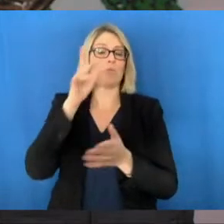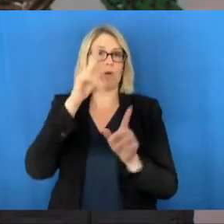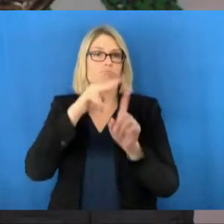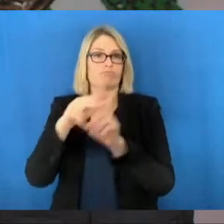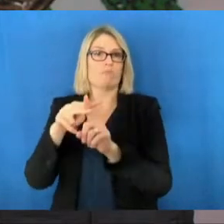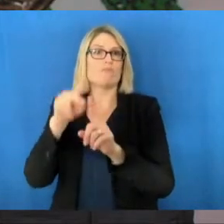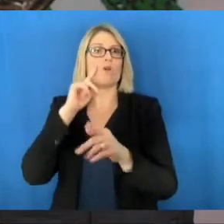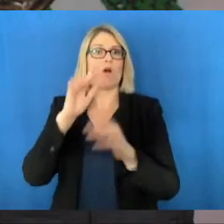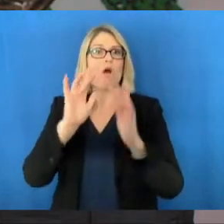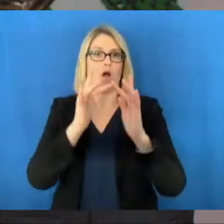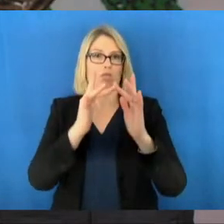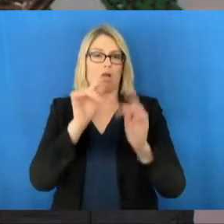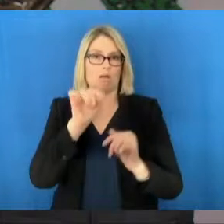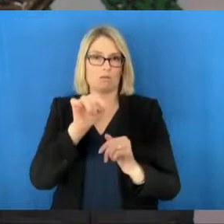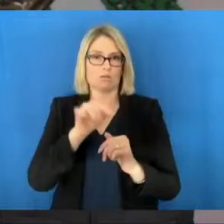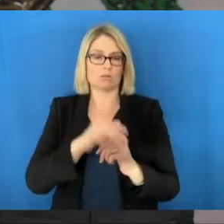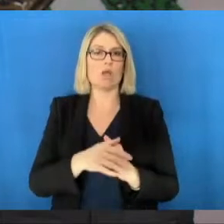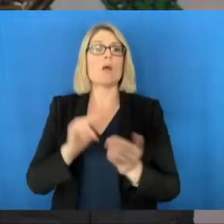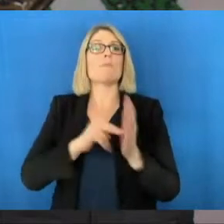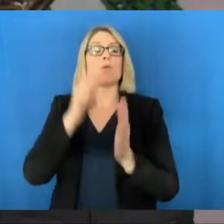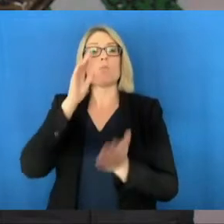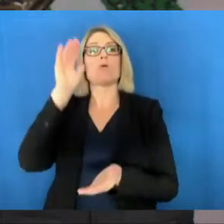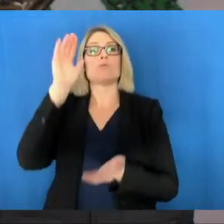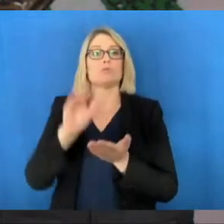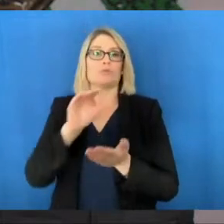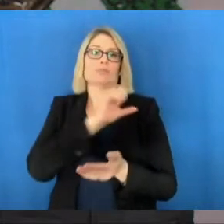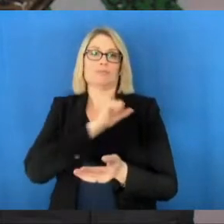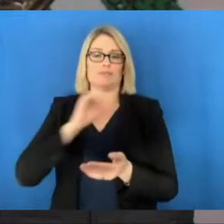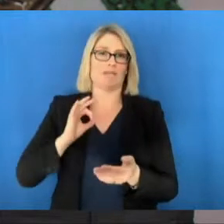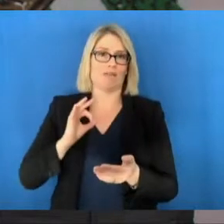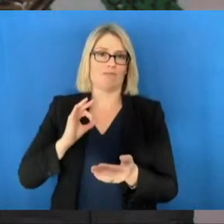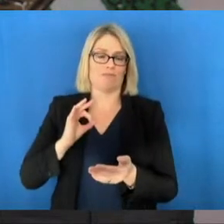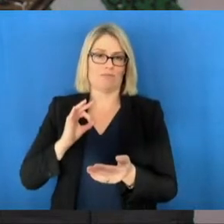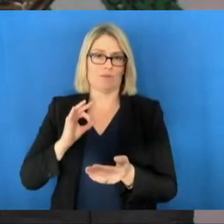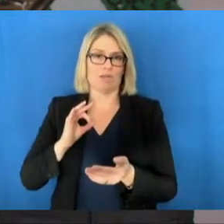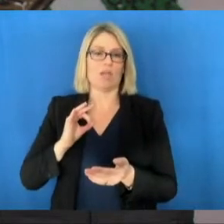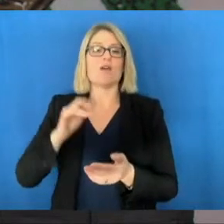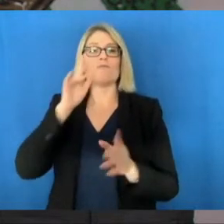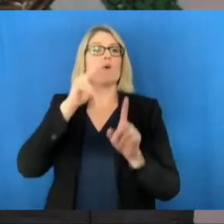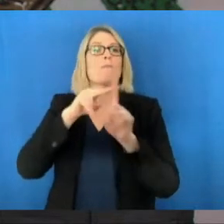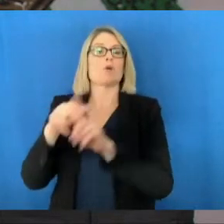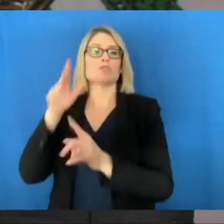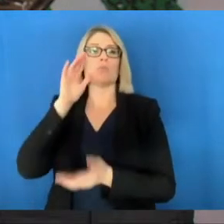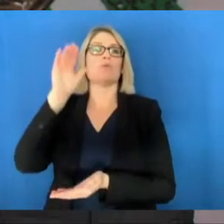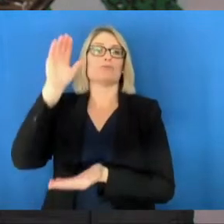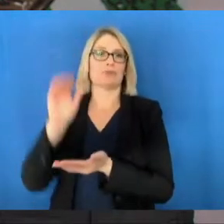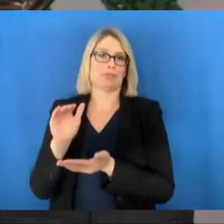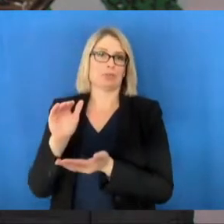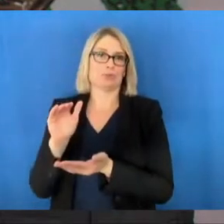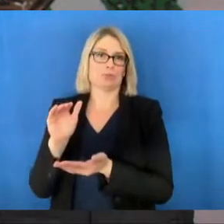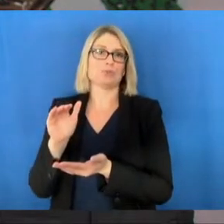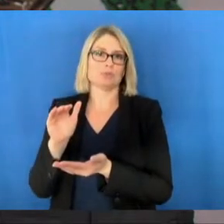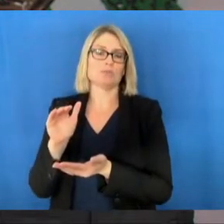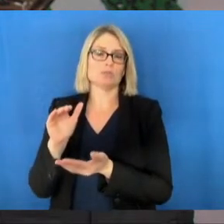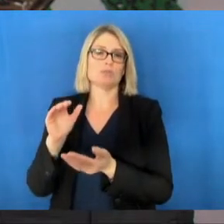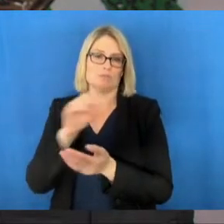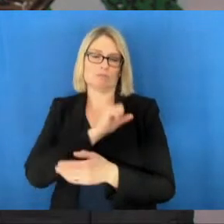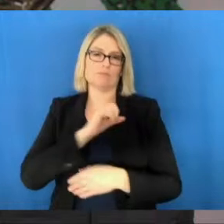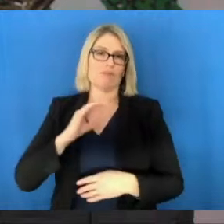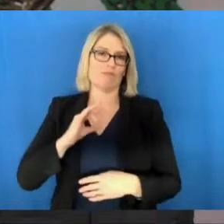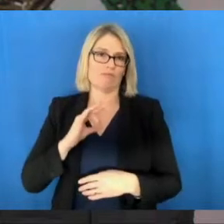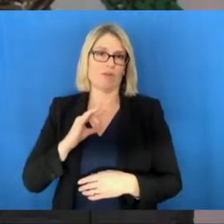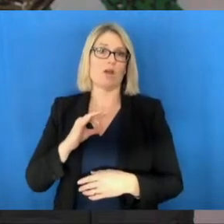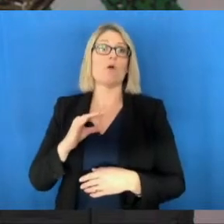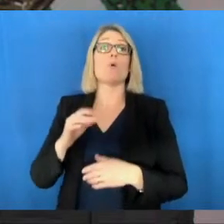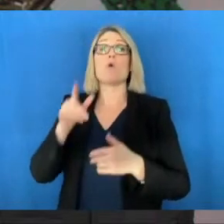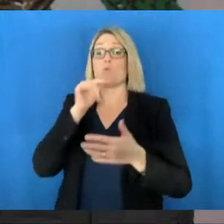will actually help reduce the number of staff we need to support that booking. Public then and the priority groups that are